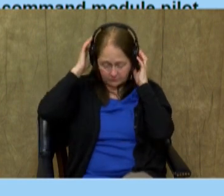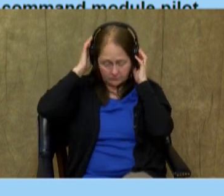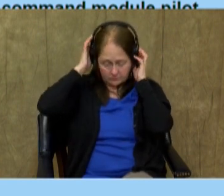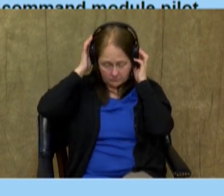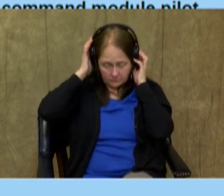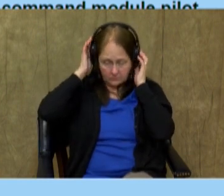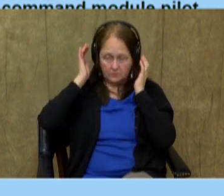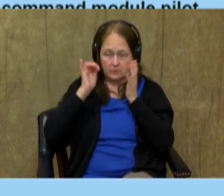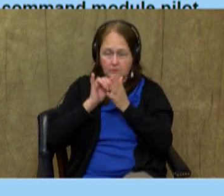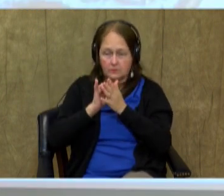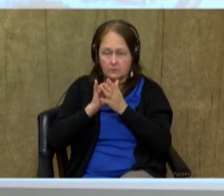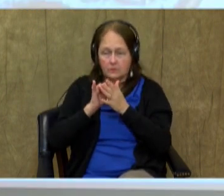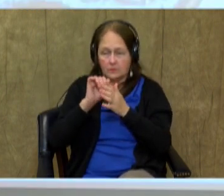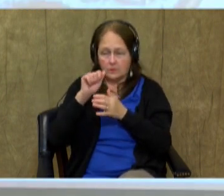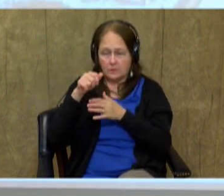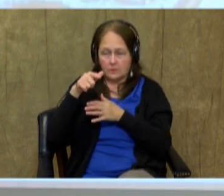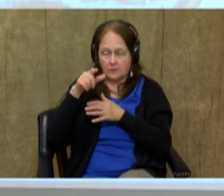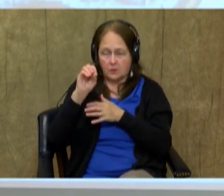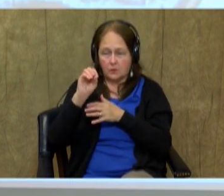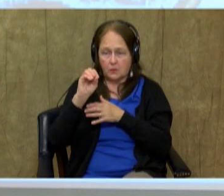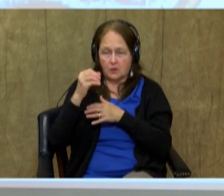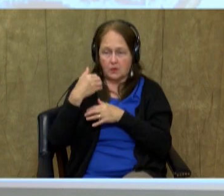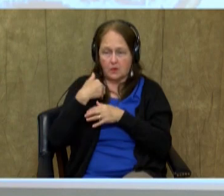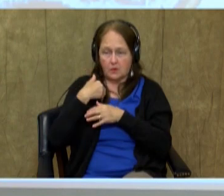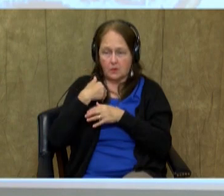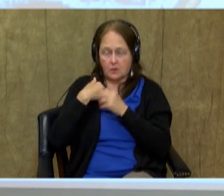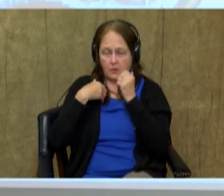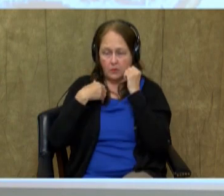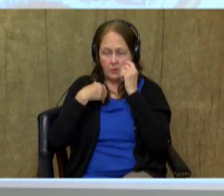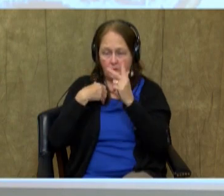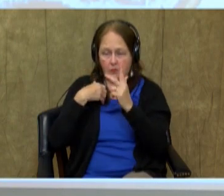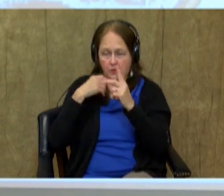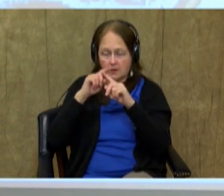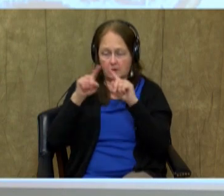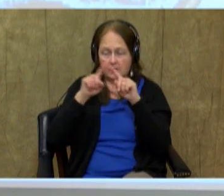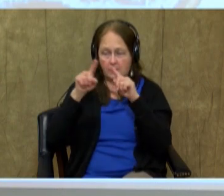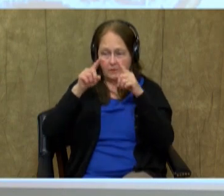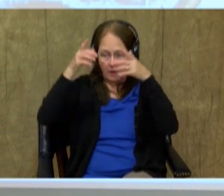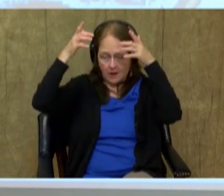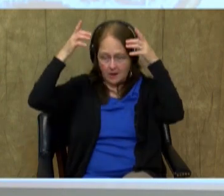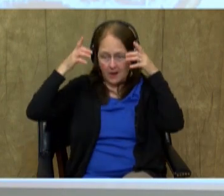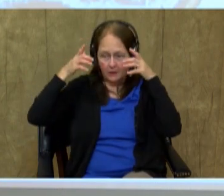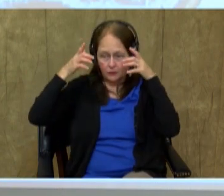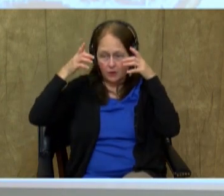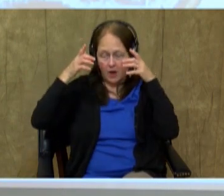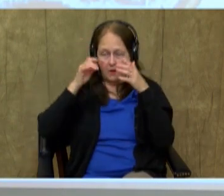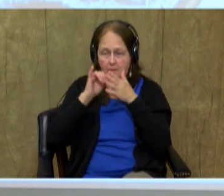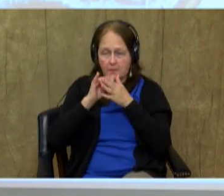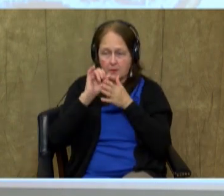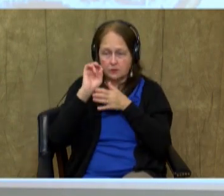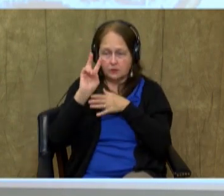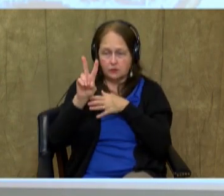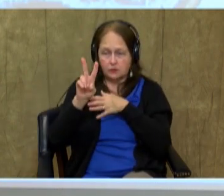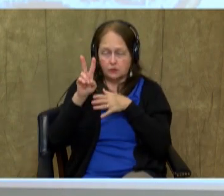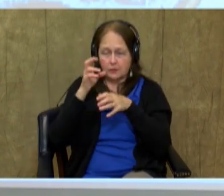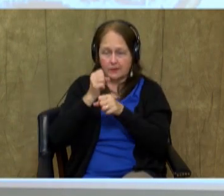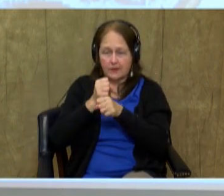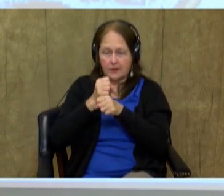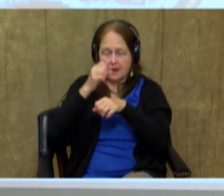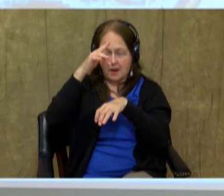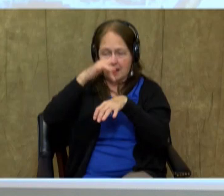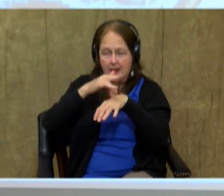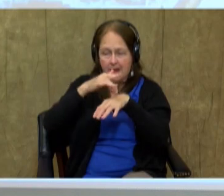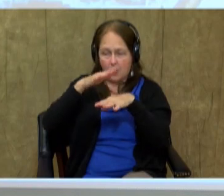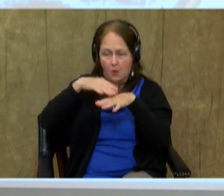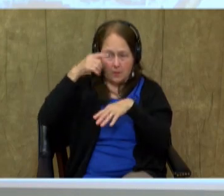missions to the moon, I told you the Apollo missions have 3 astronauts. Only 2 of them get to land on